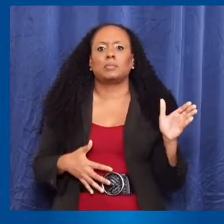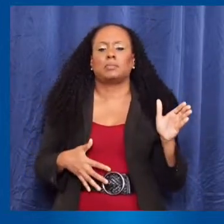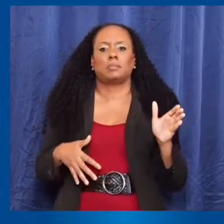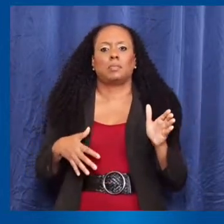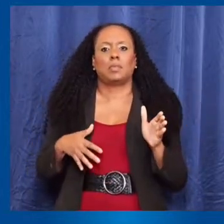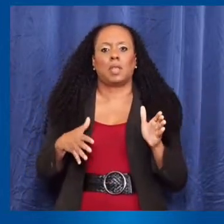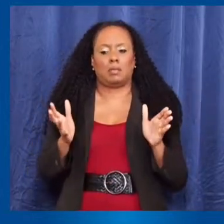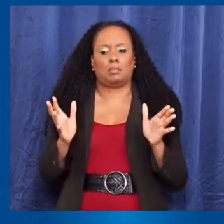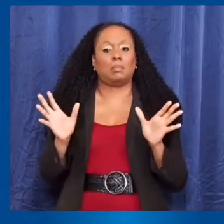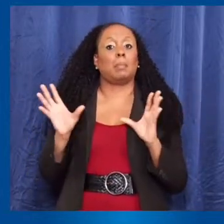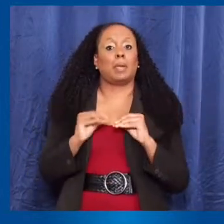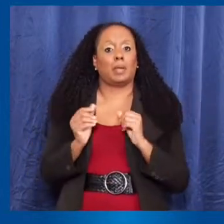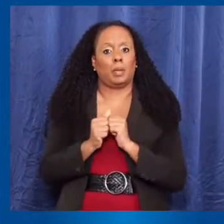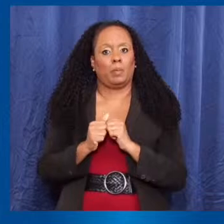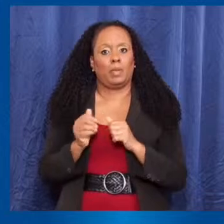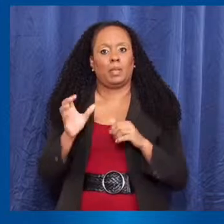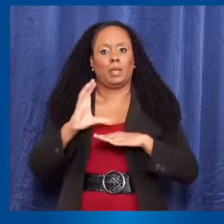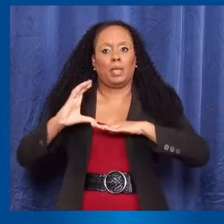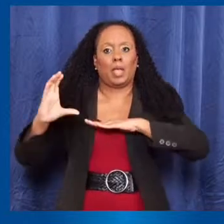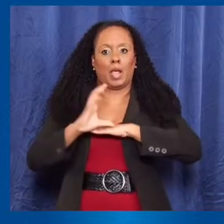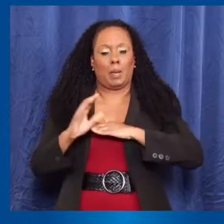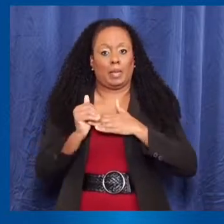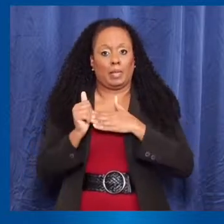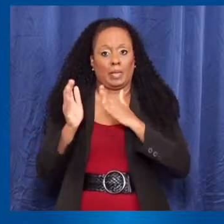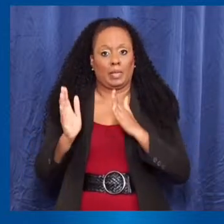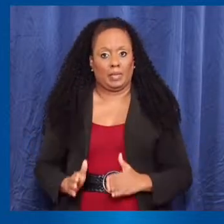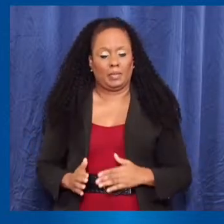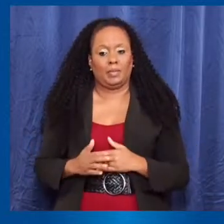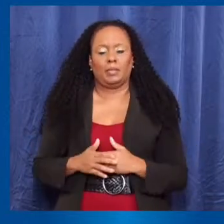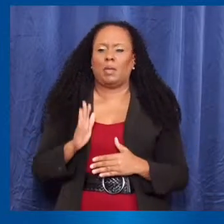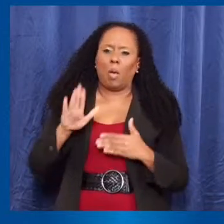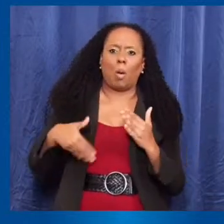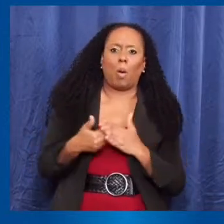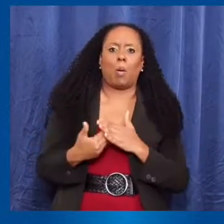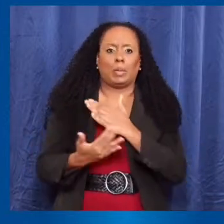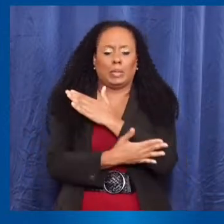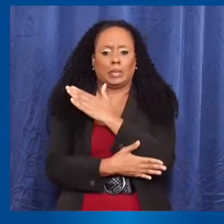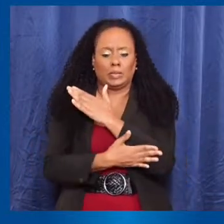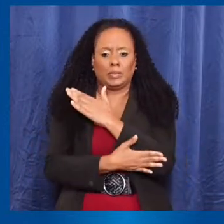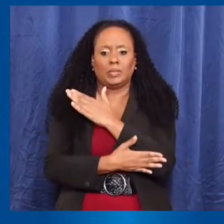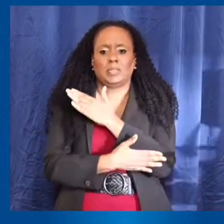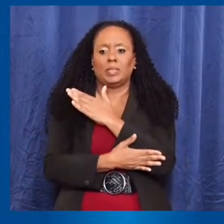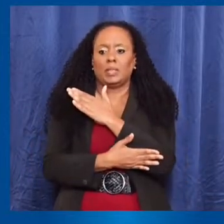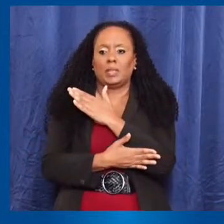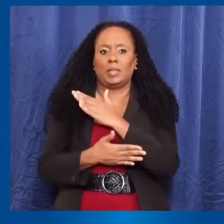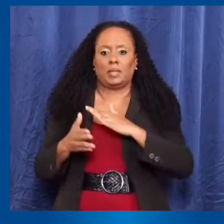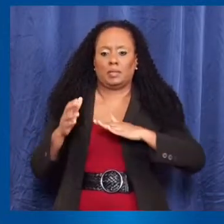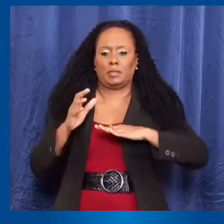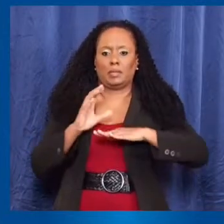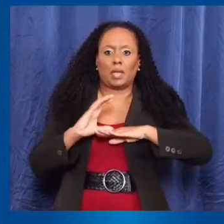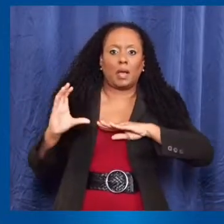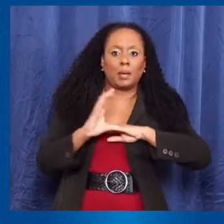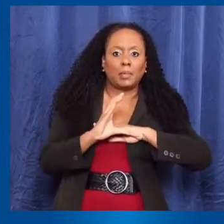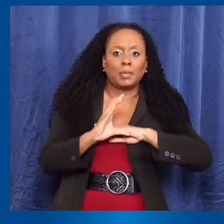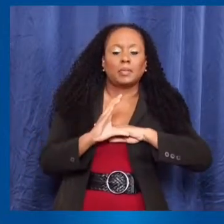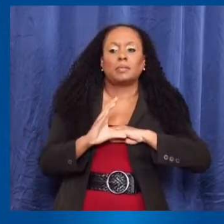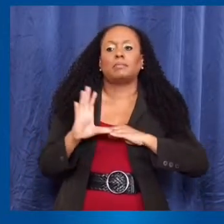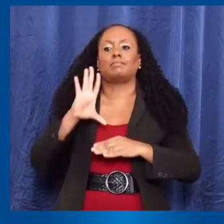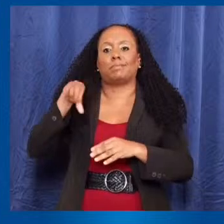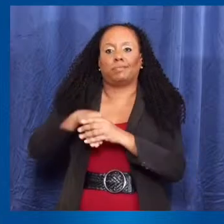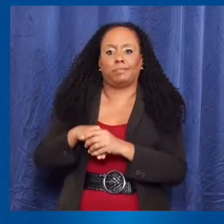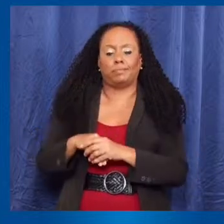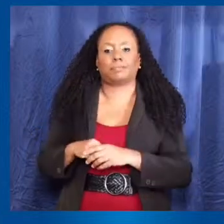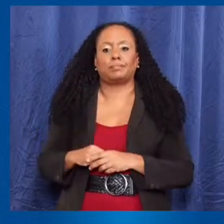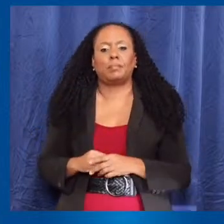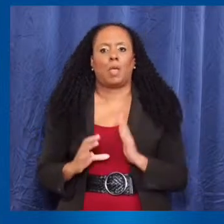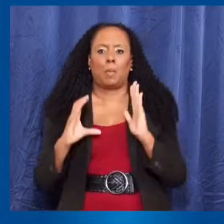America and Caribbean Leaders. That is the organization that has all of the countries in the region except the USA and Canada. And paragraph